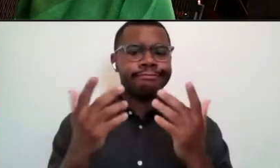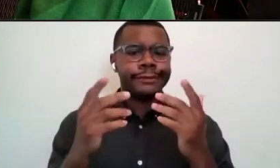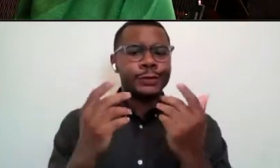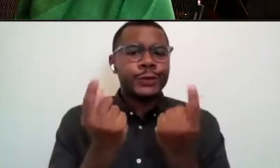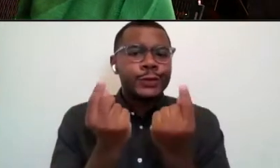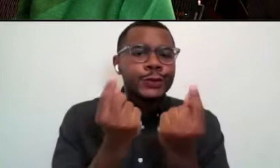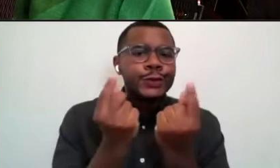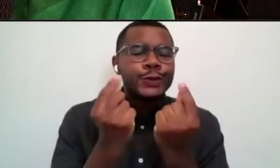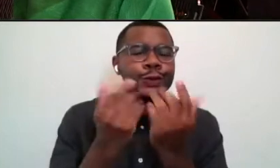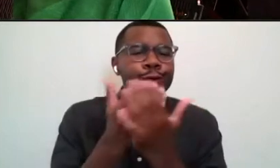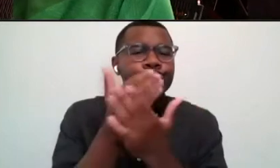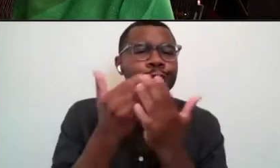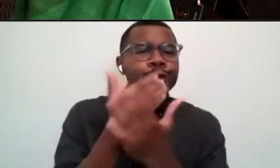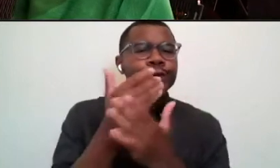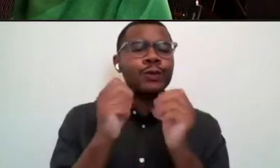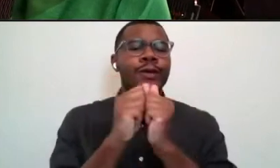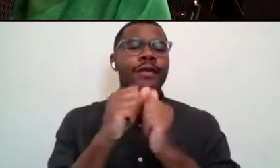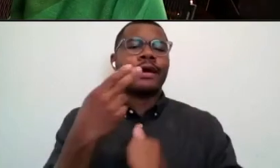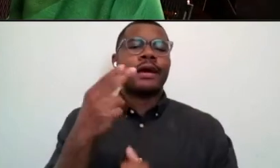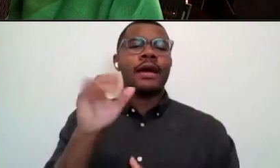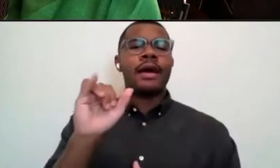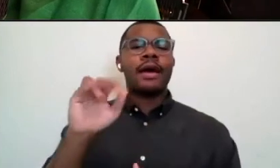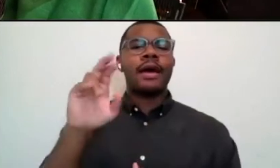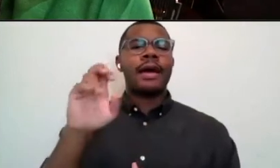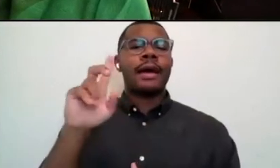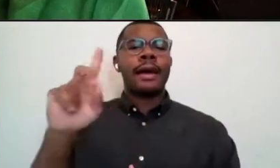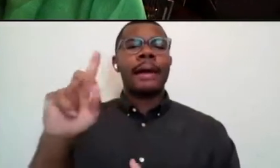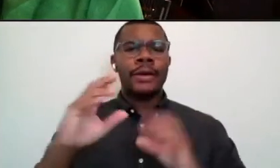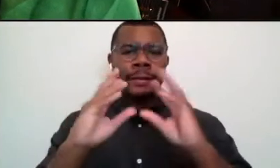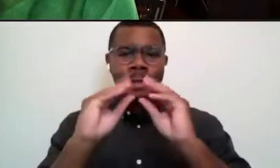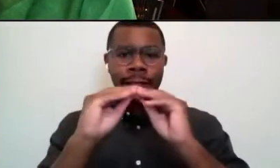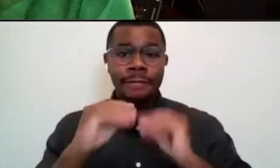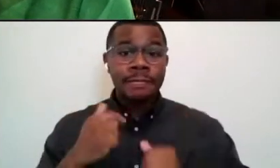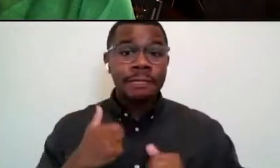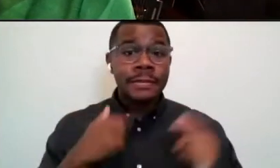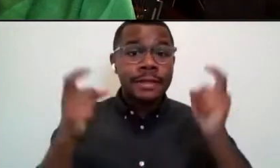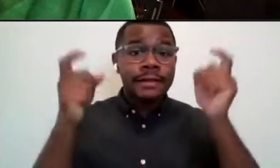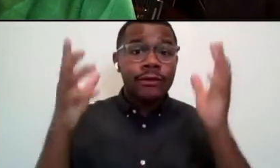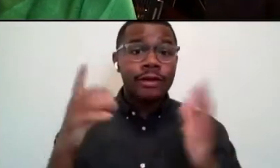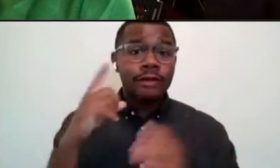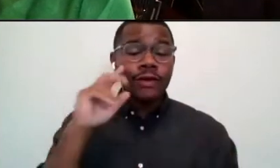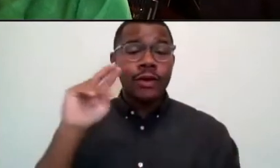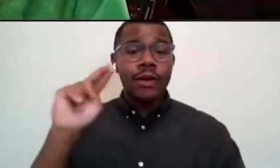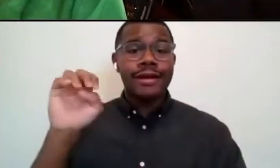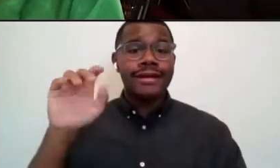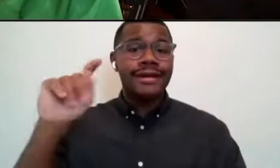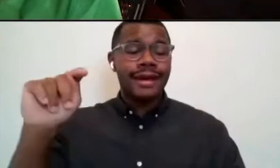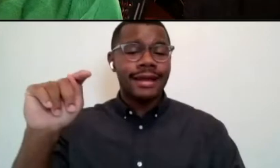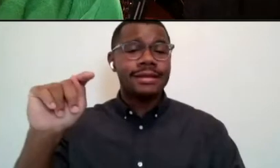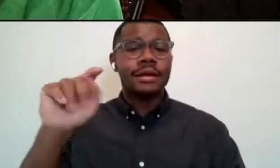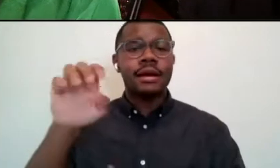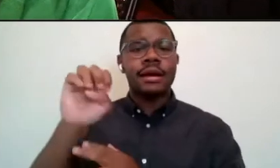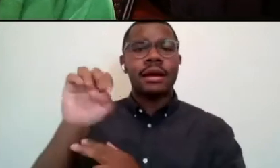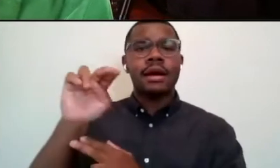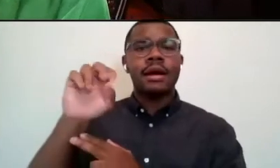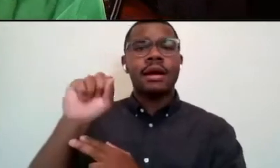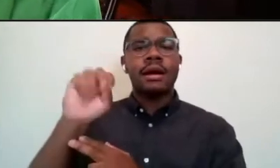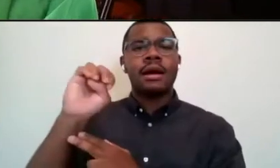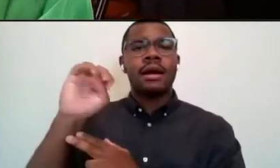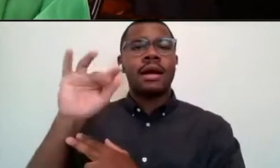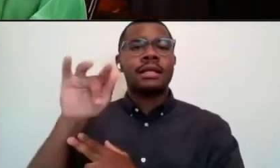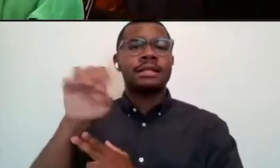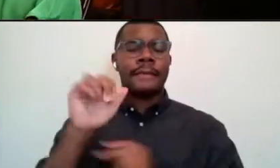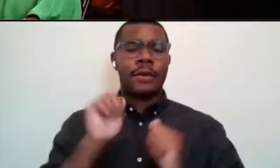I'm the executive director of NET, the Network of Ensemble Theaters. And we've got a really, really exciting conversation coming